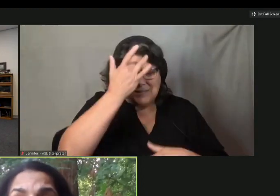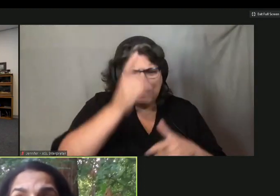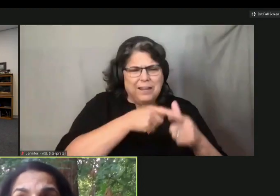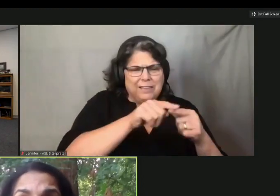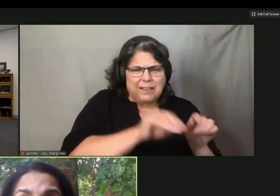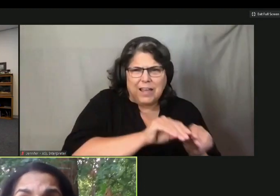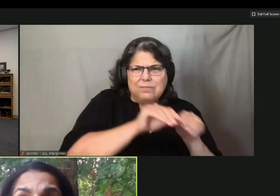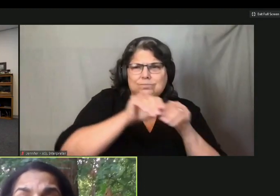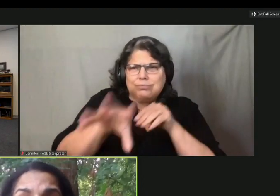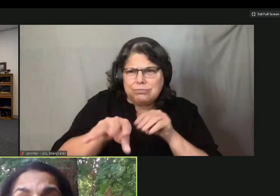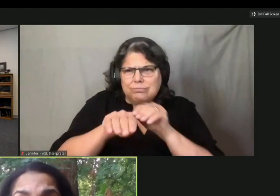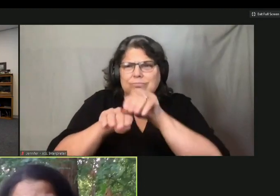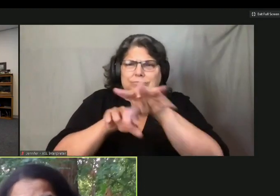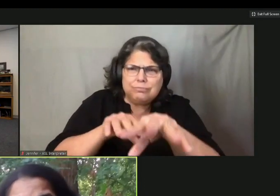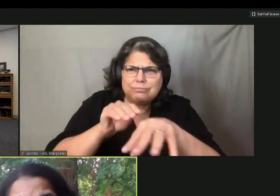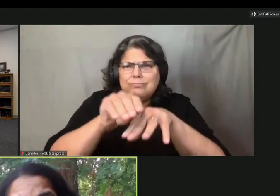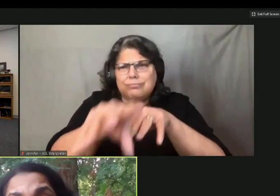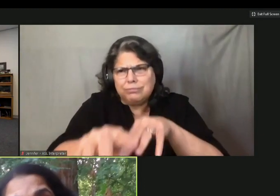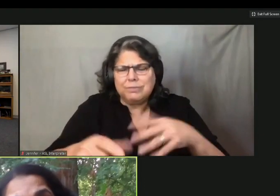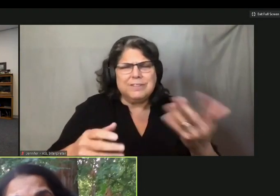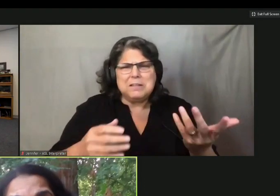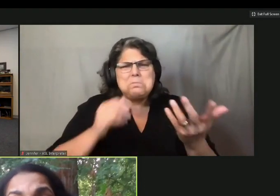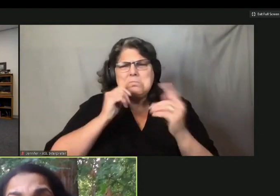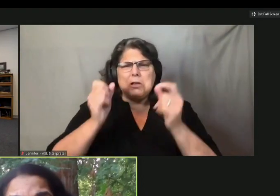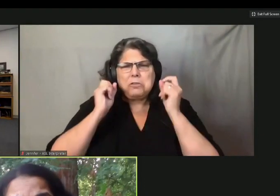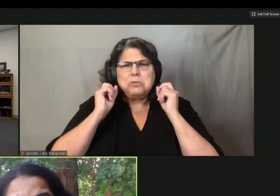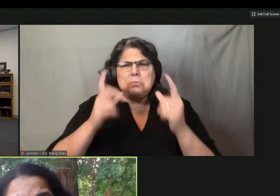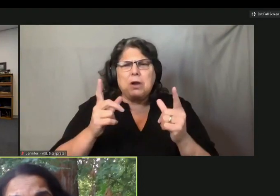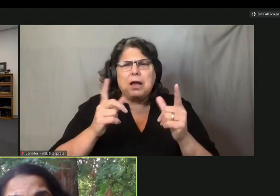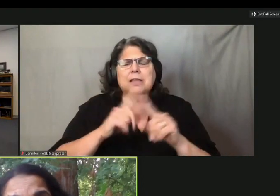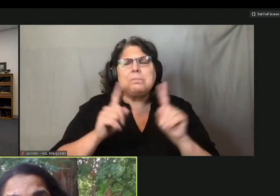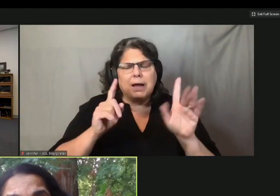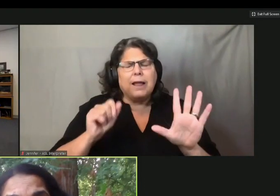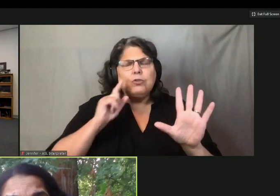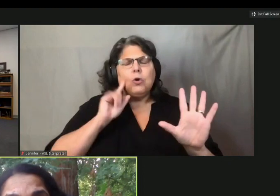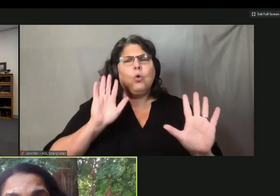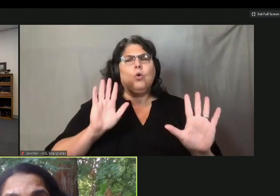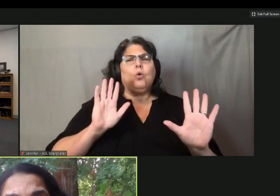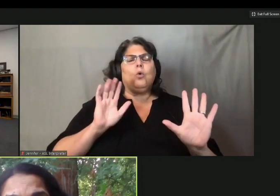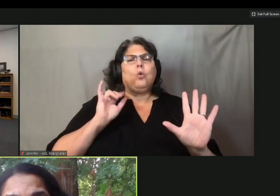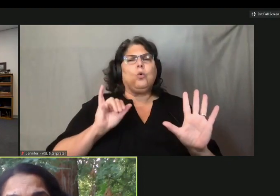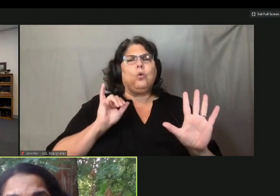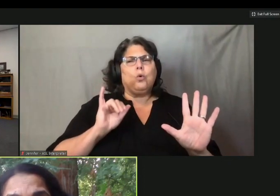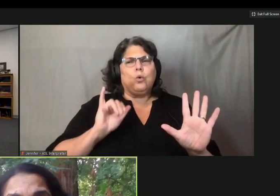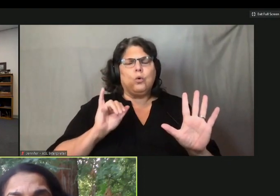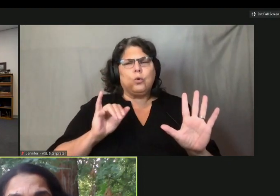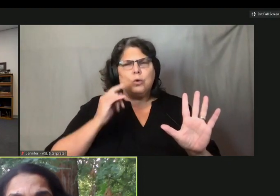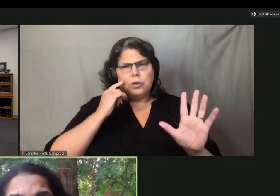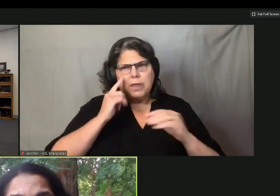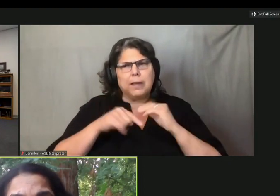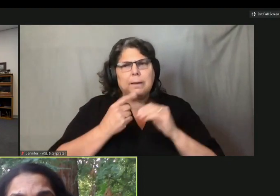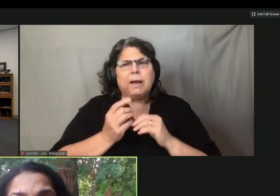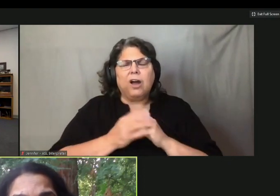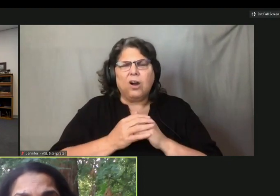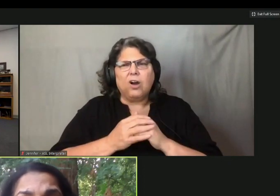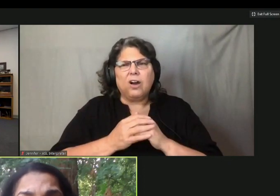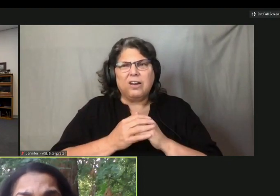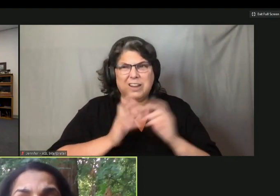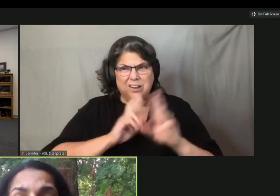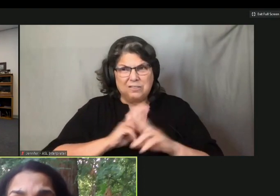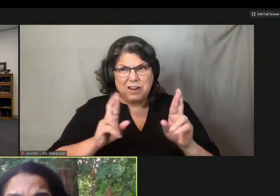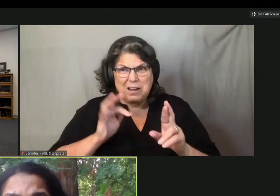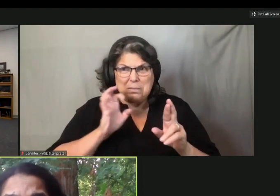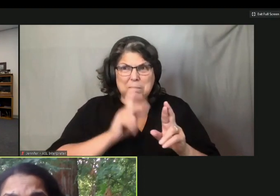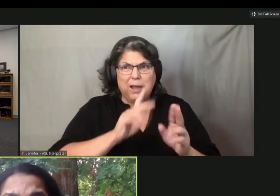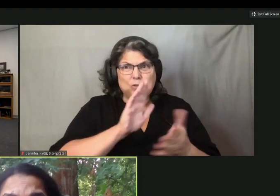don't think it's surprising, but I do think it's something that gives us a little pause when we think about going back to reopening schools,